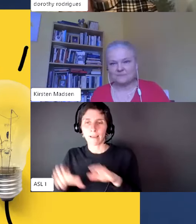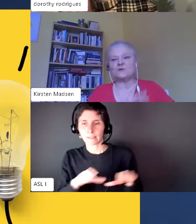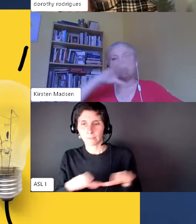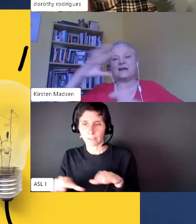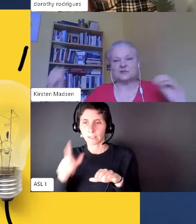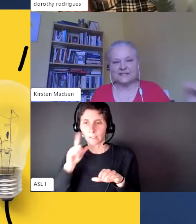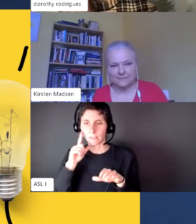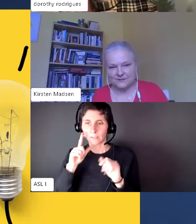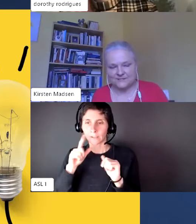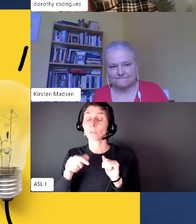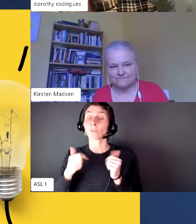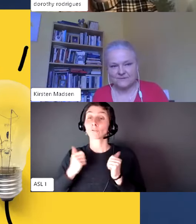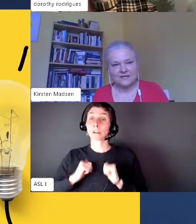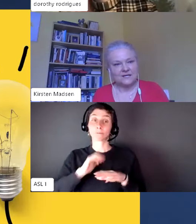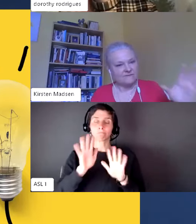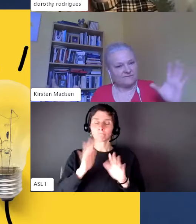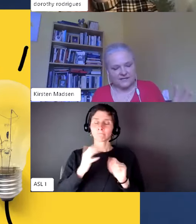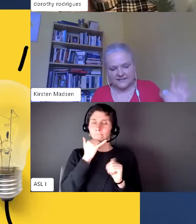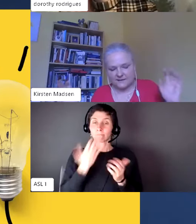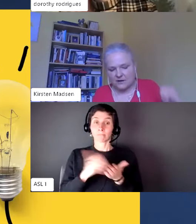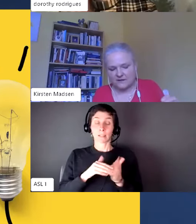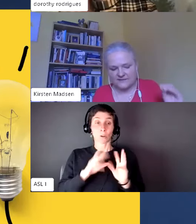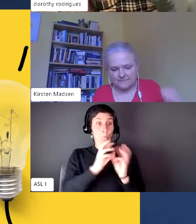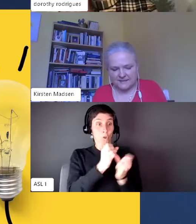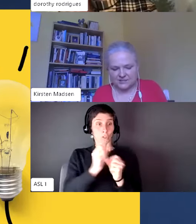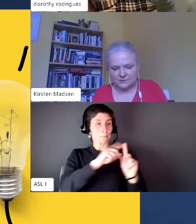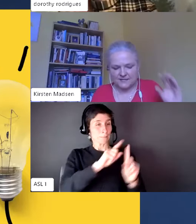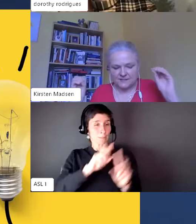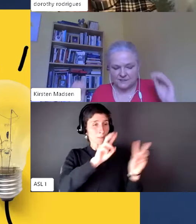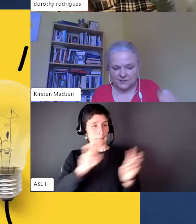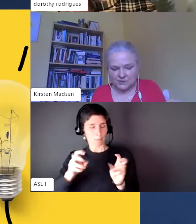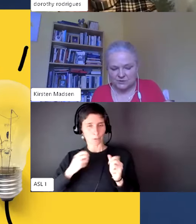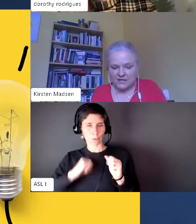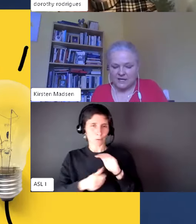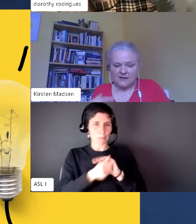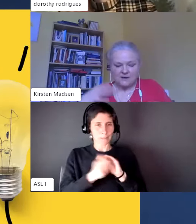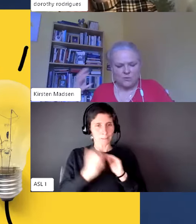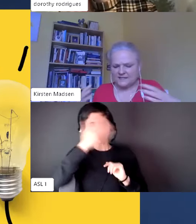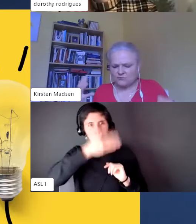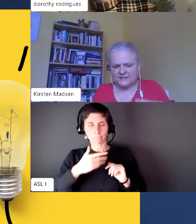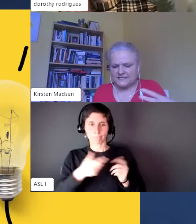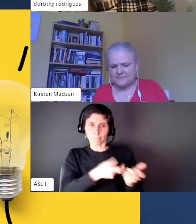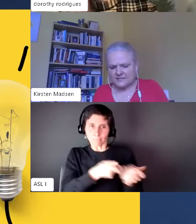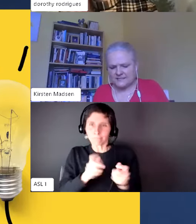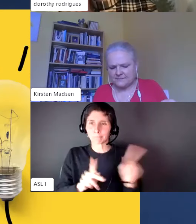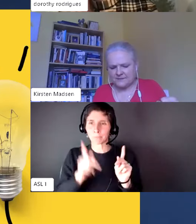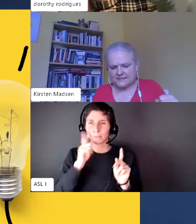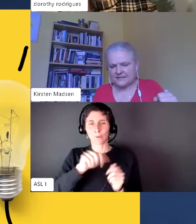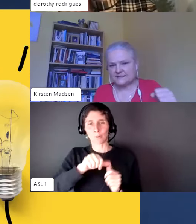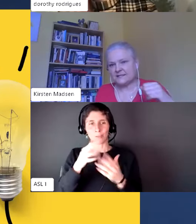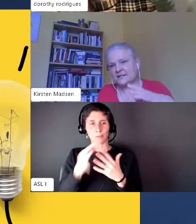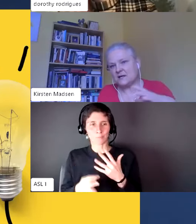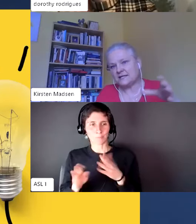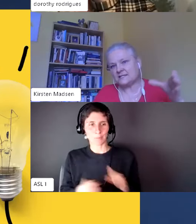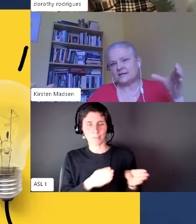workshops with other labels. Finally, conflict management is huge. One really small example of this